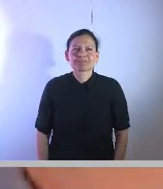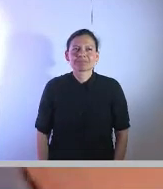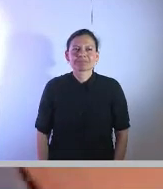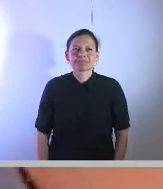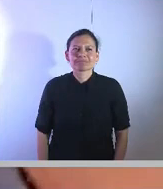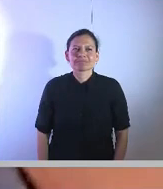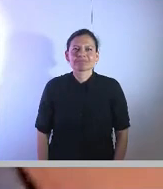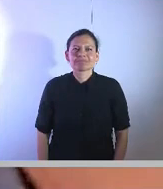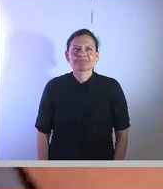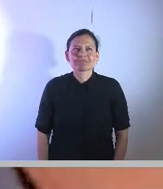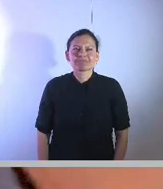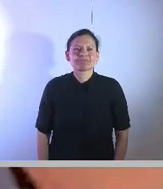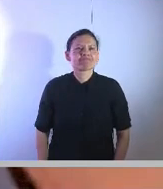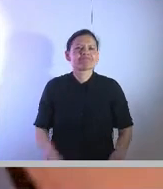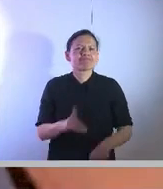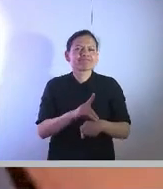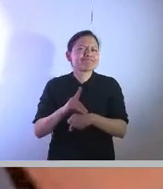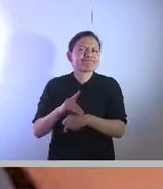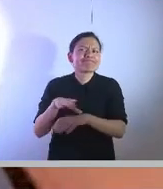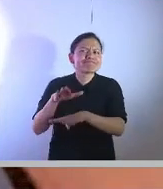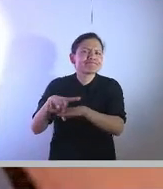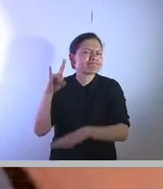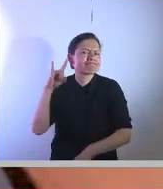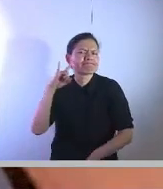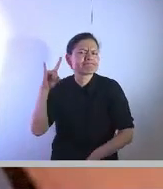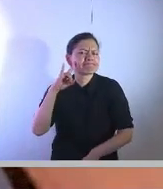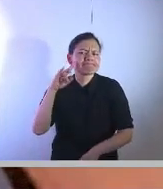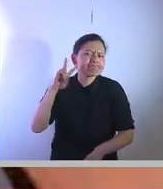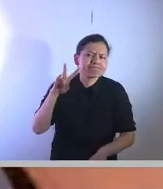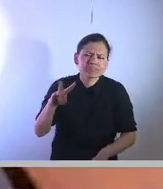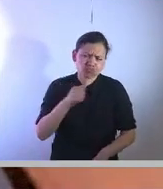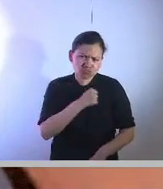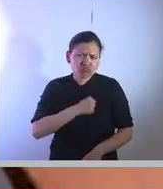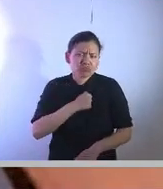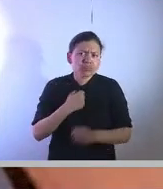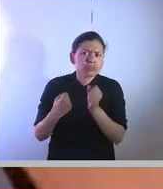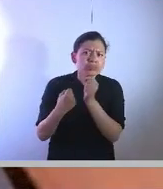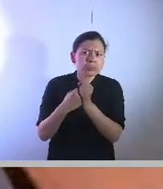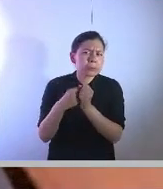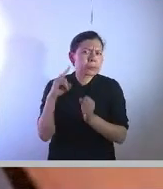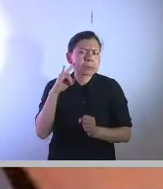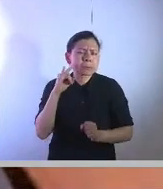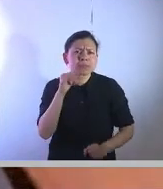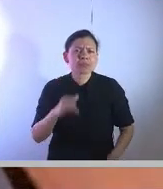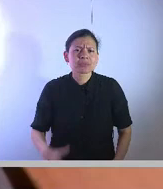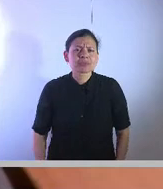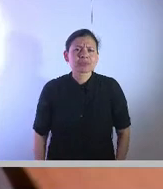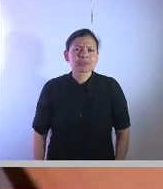ni escuchar o ver, por favor.